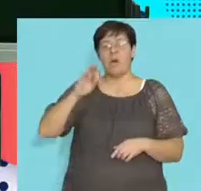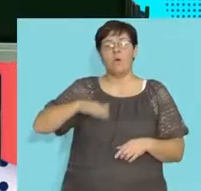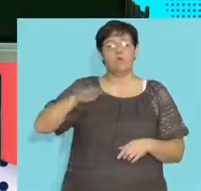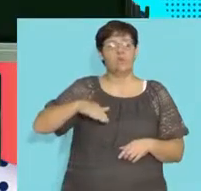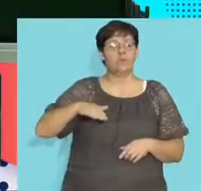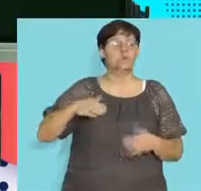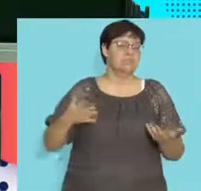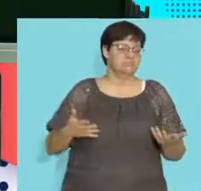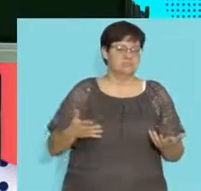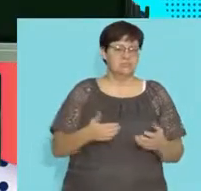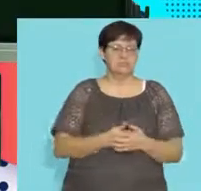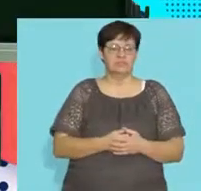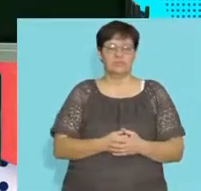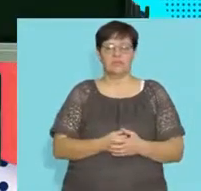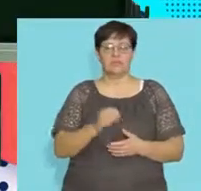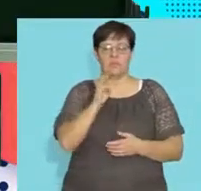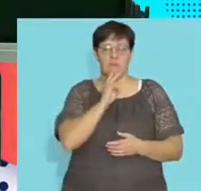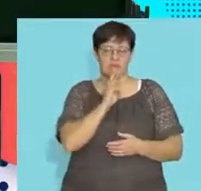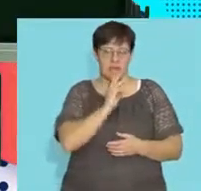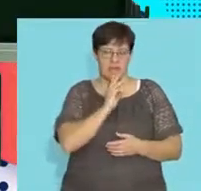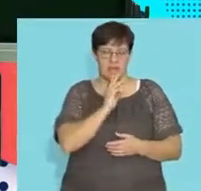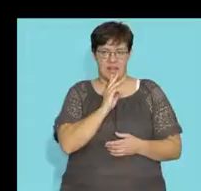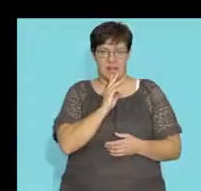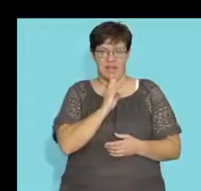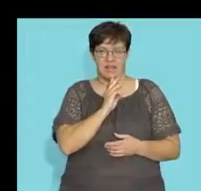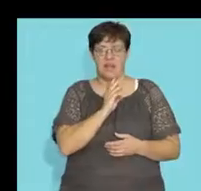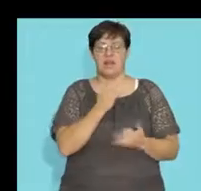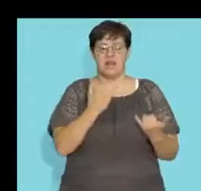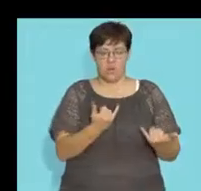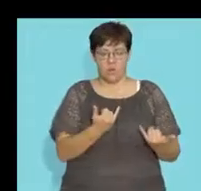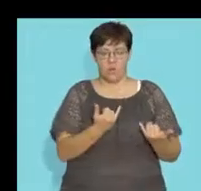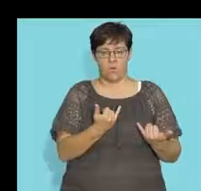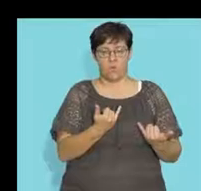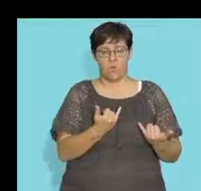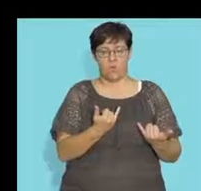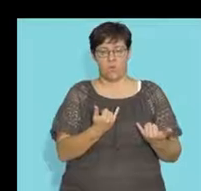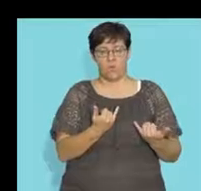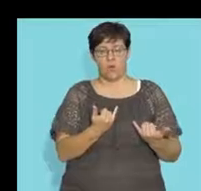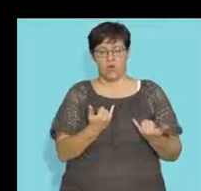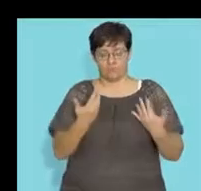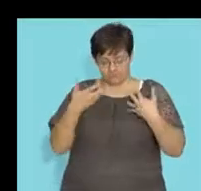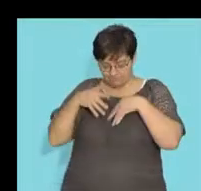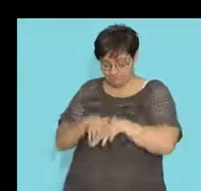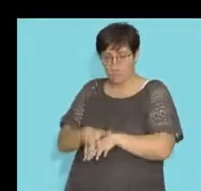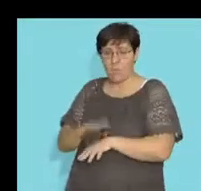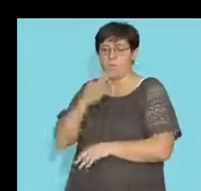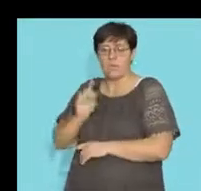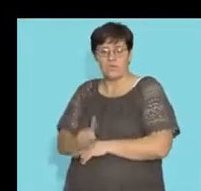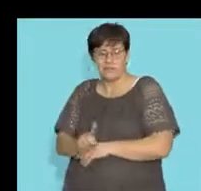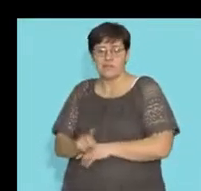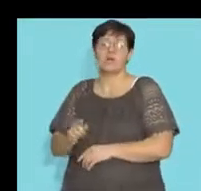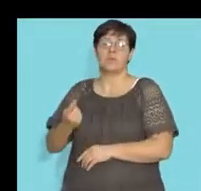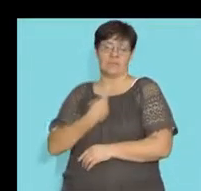we say that word auto comes from the fact that water is now reacting